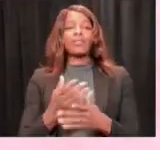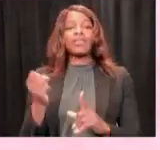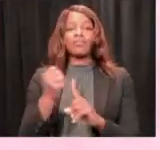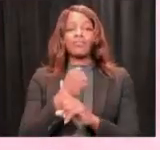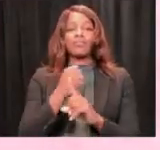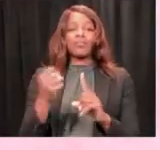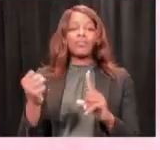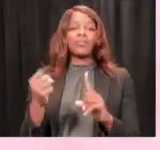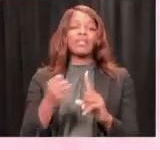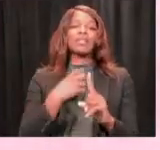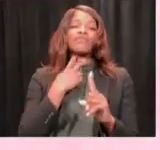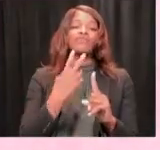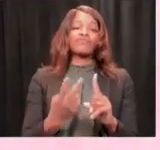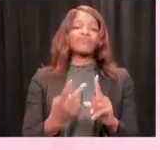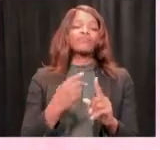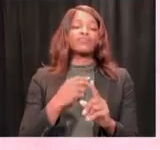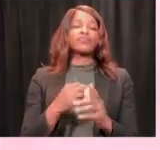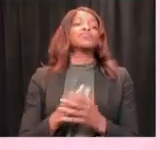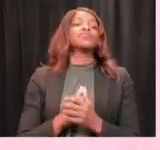I release it.